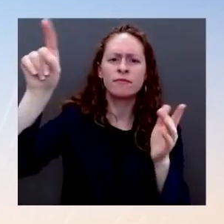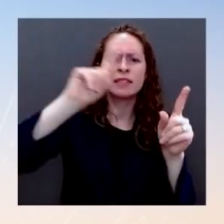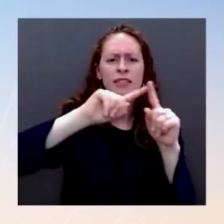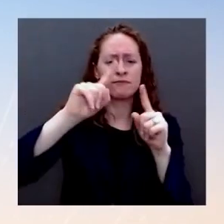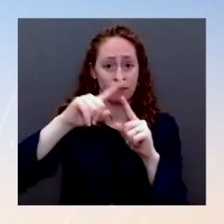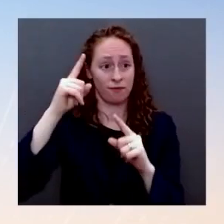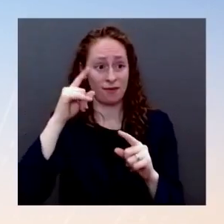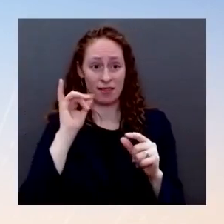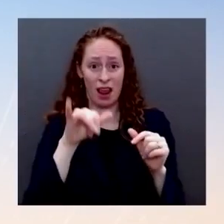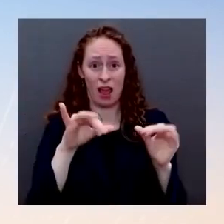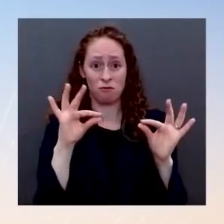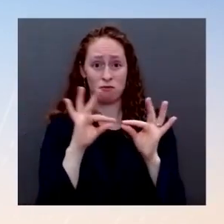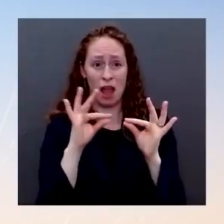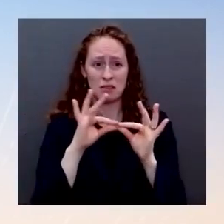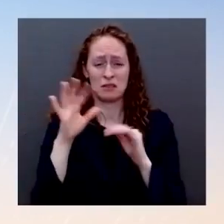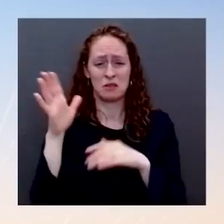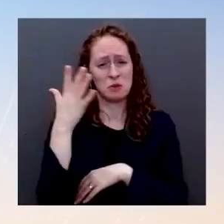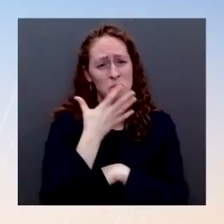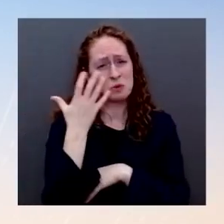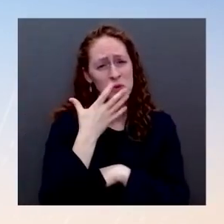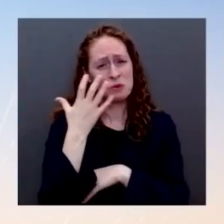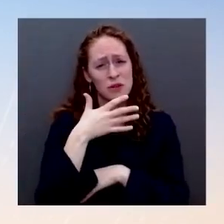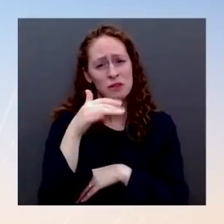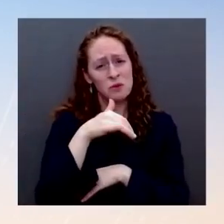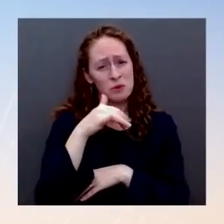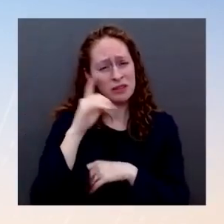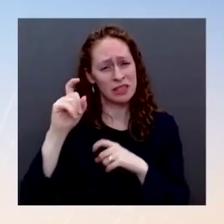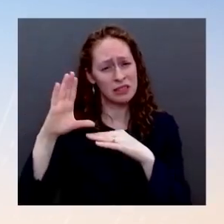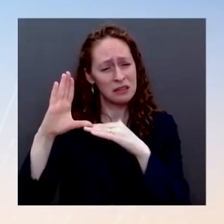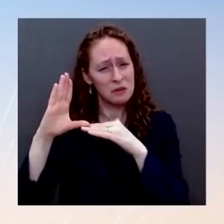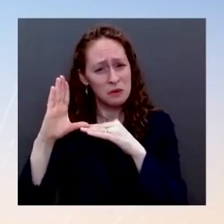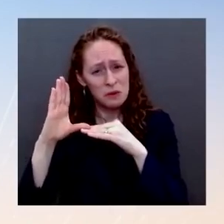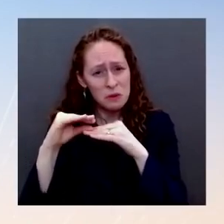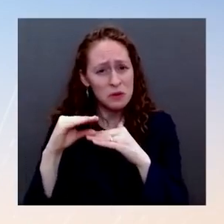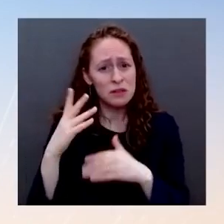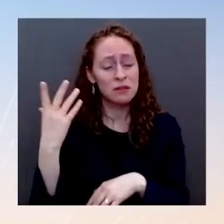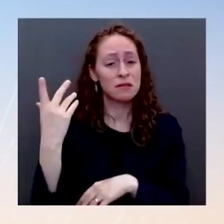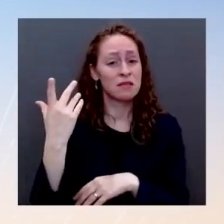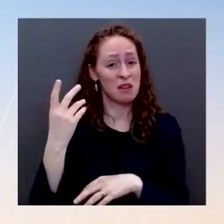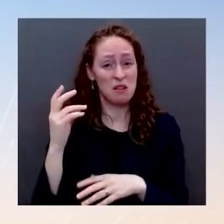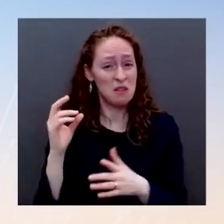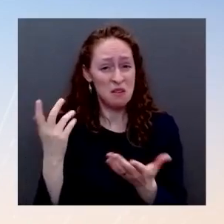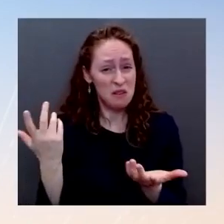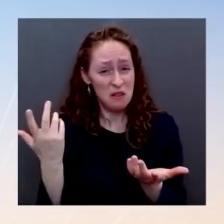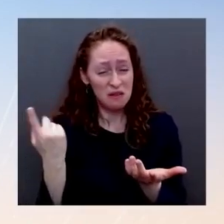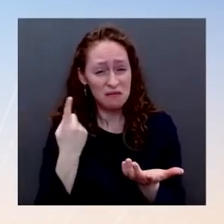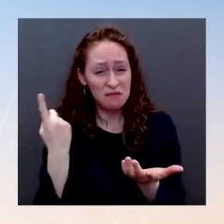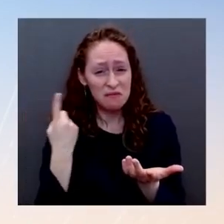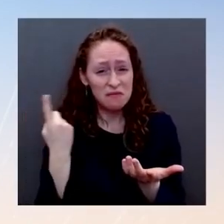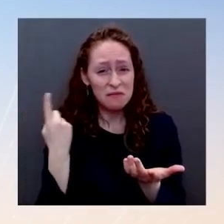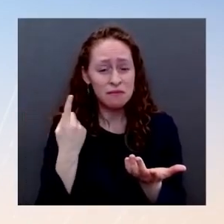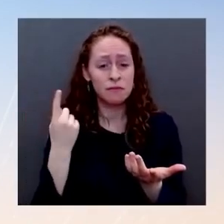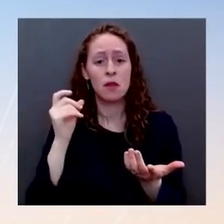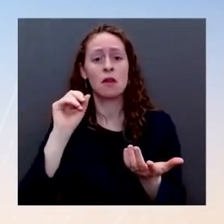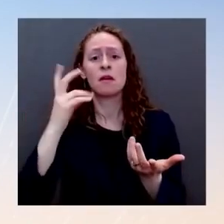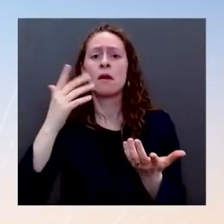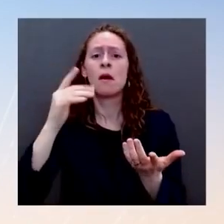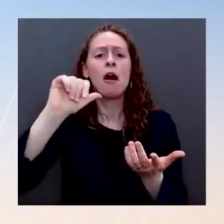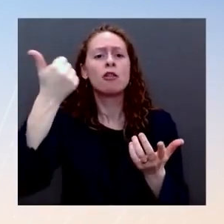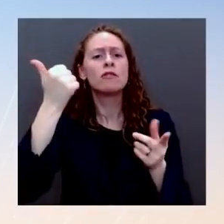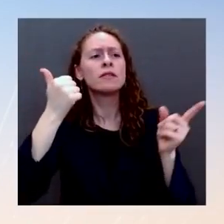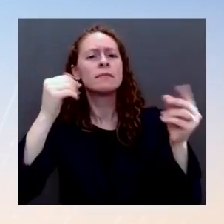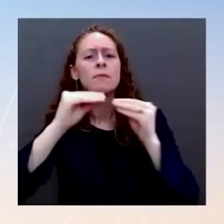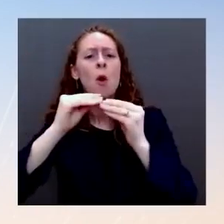out in the market. Well, I can't give you an update on any conversations. I can tell you that our objective is, of course, to increase and scale up access to